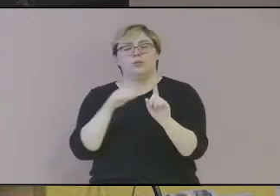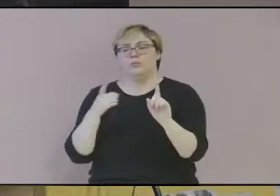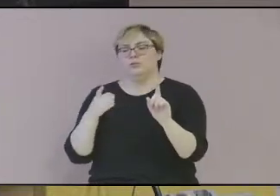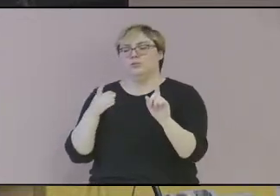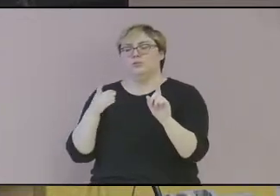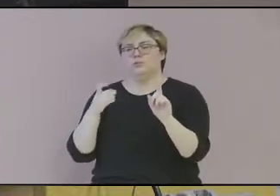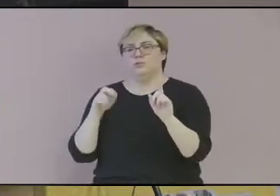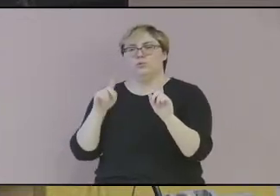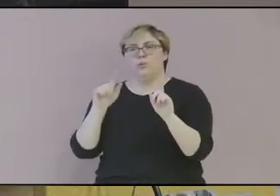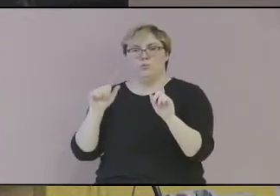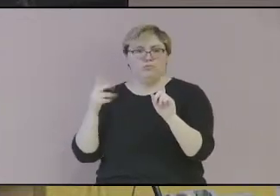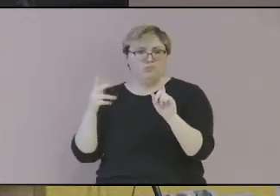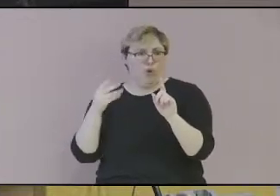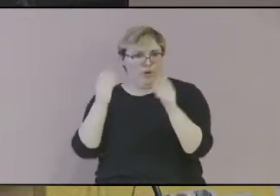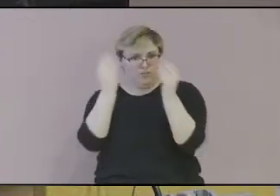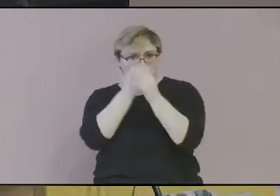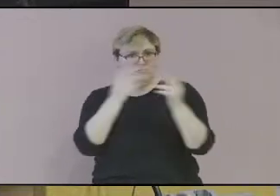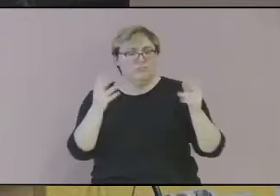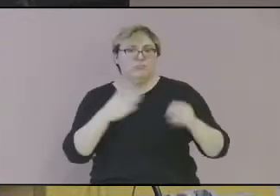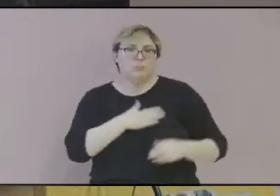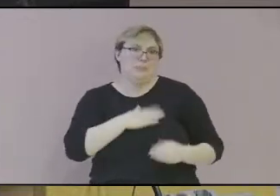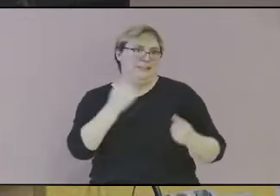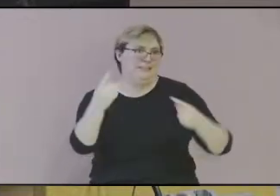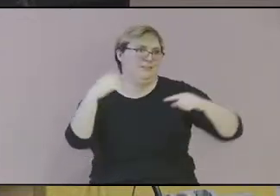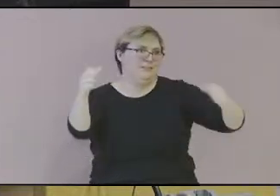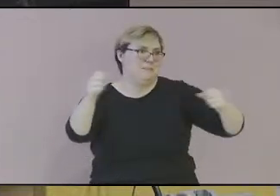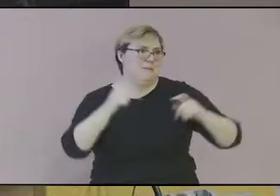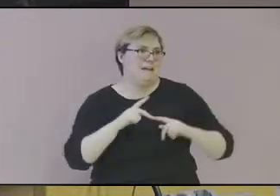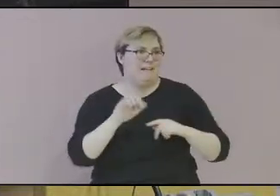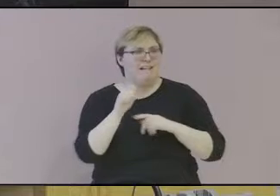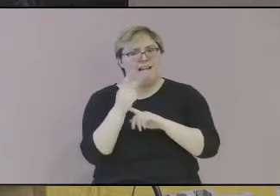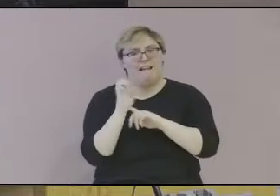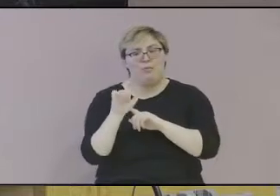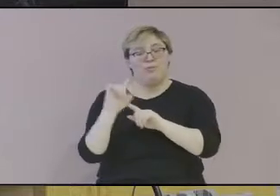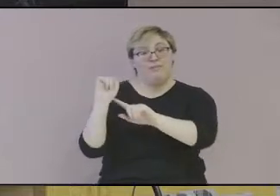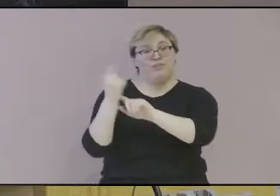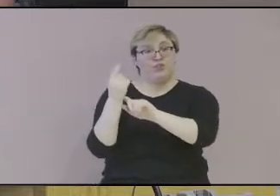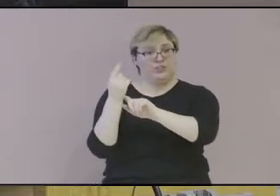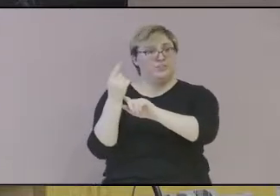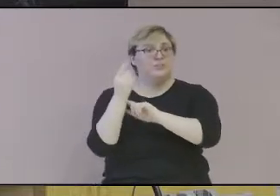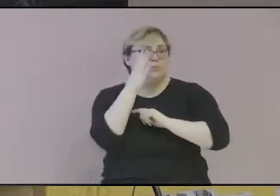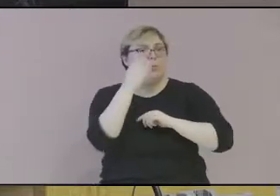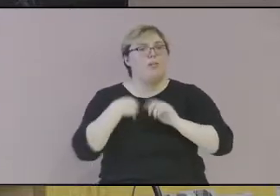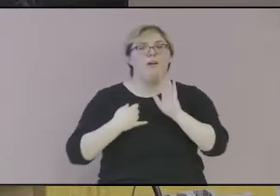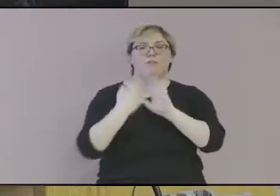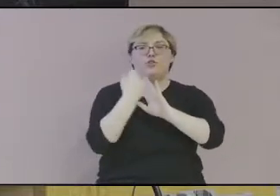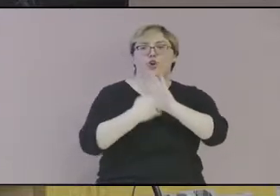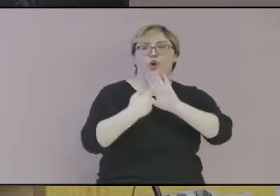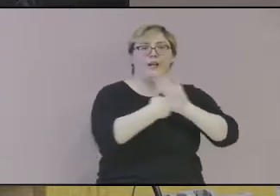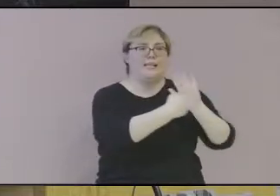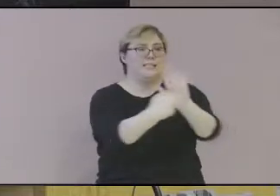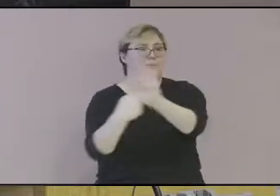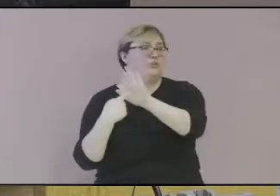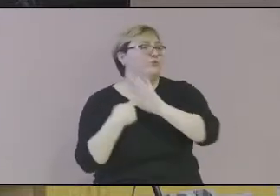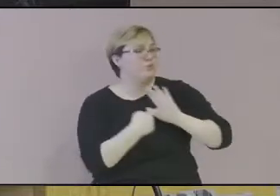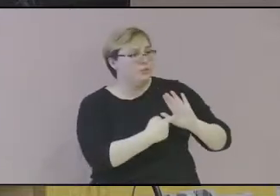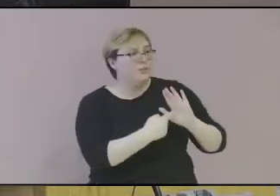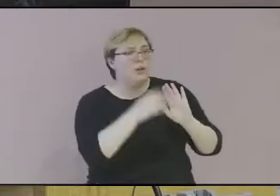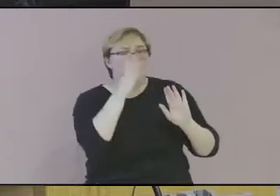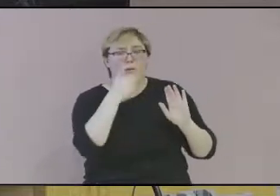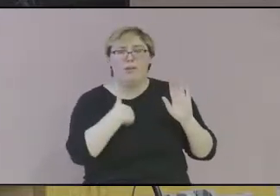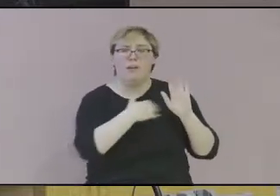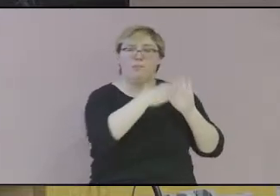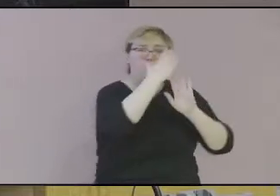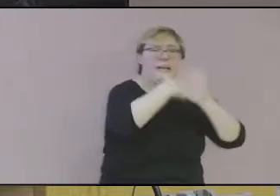this, but please come back on April 1st for our art show, and there will be paintings